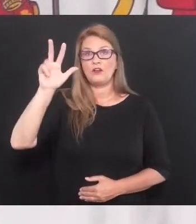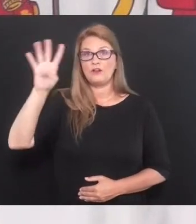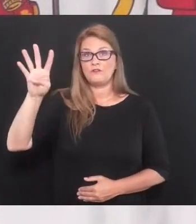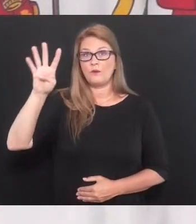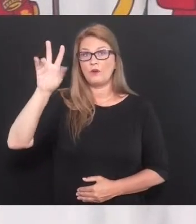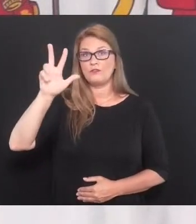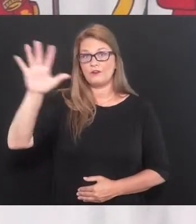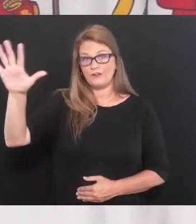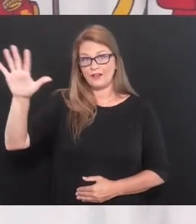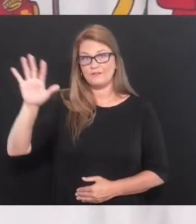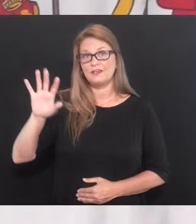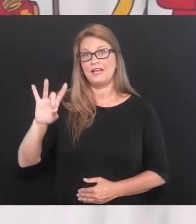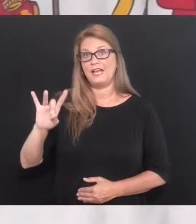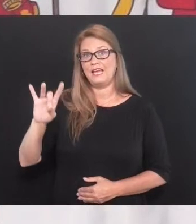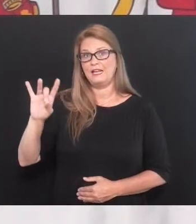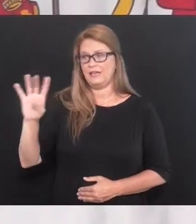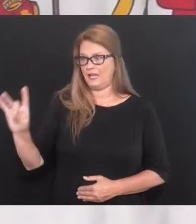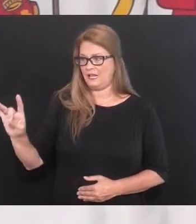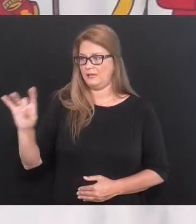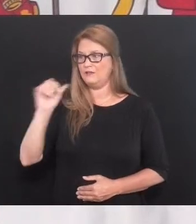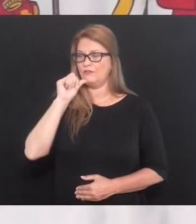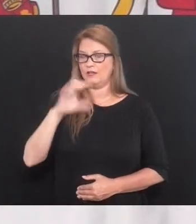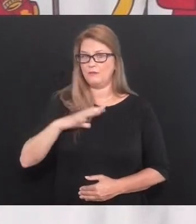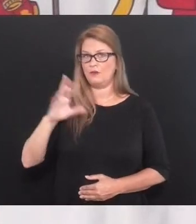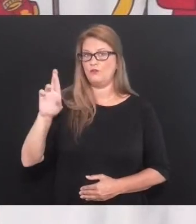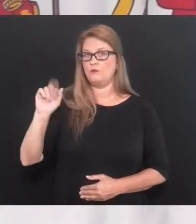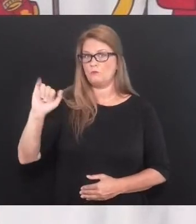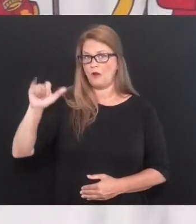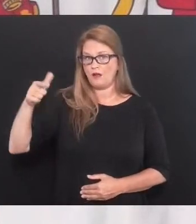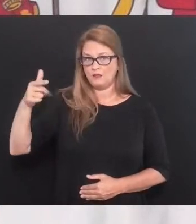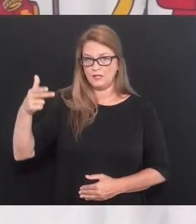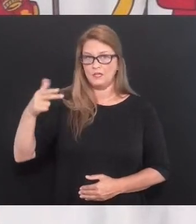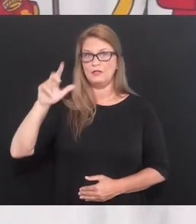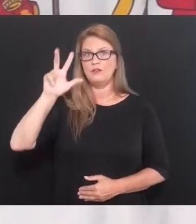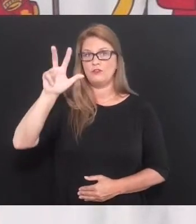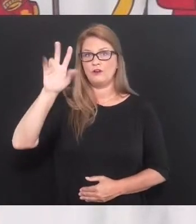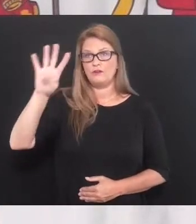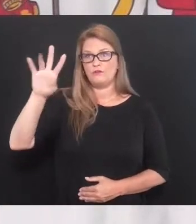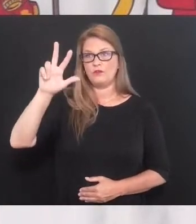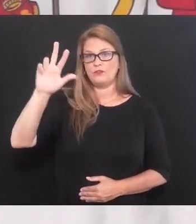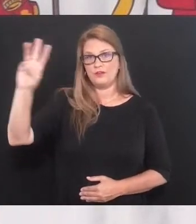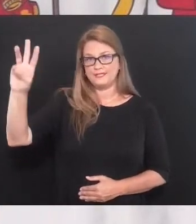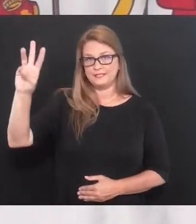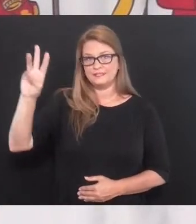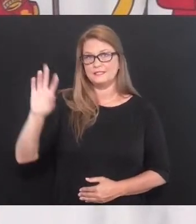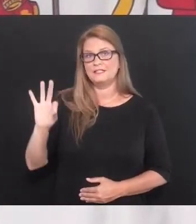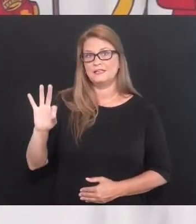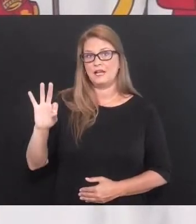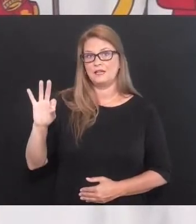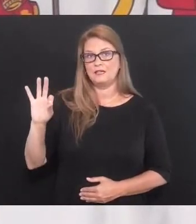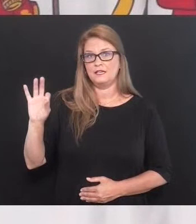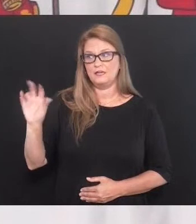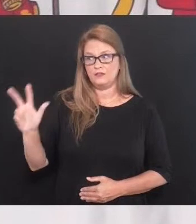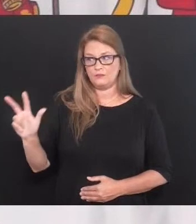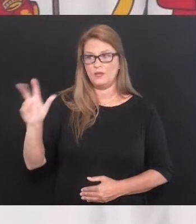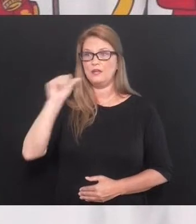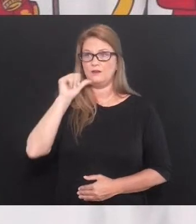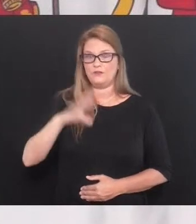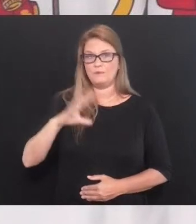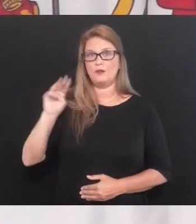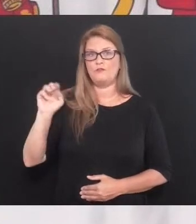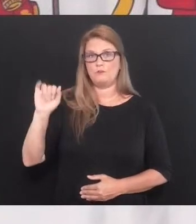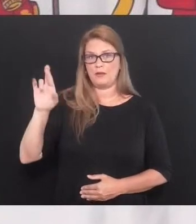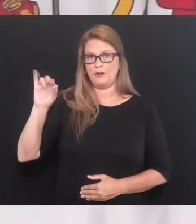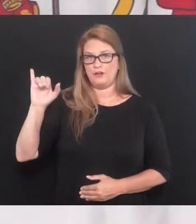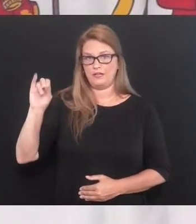death, an 88-year-old female from Raleigh County. The 3,436th death, a 93-year-old female from Marion County.